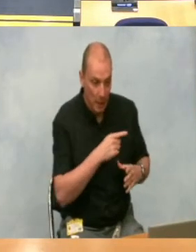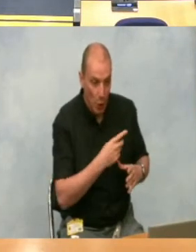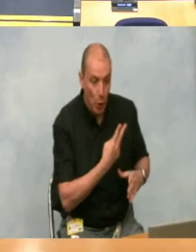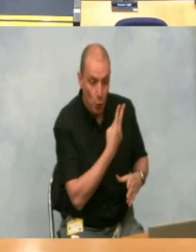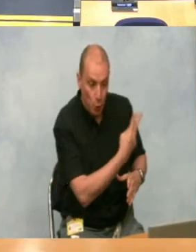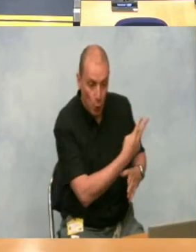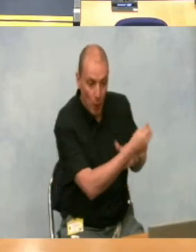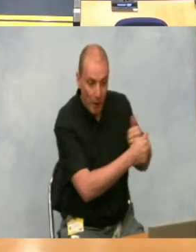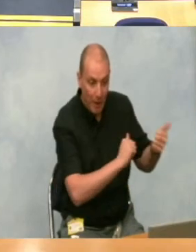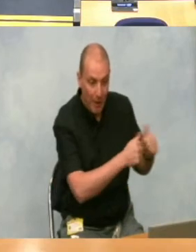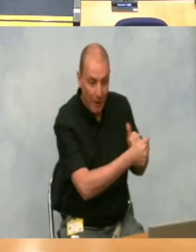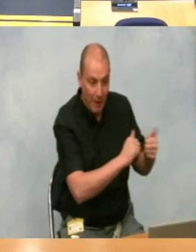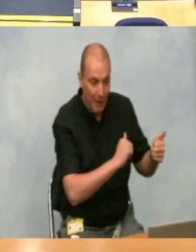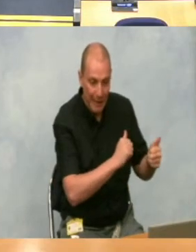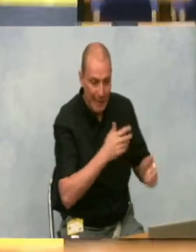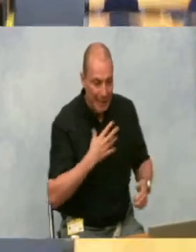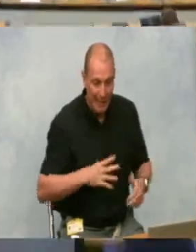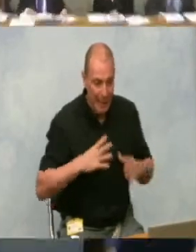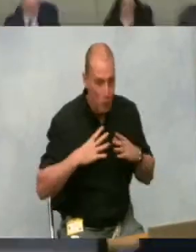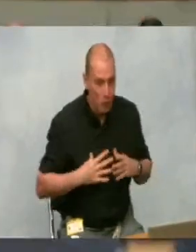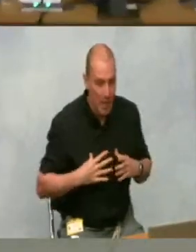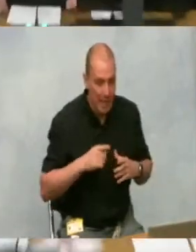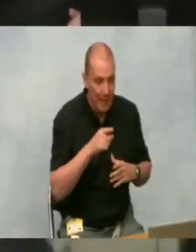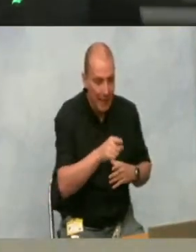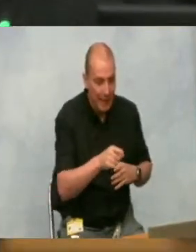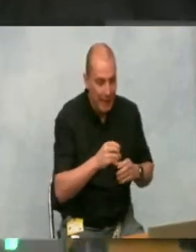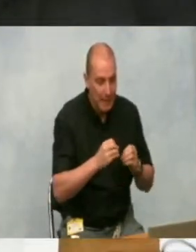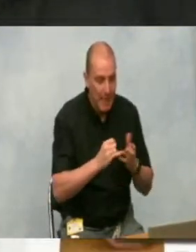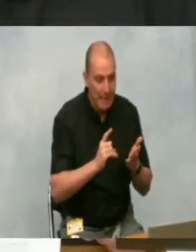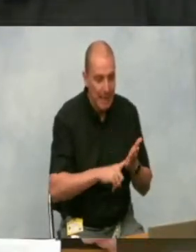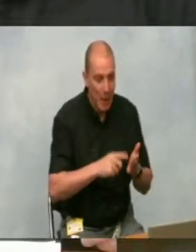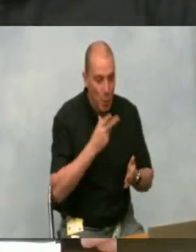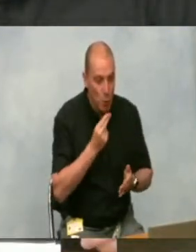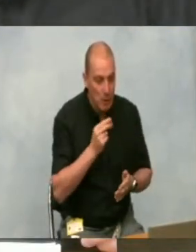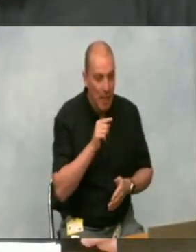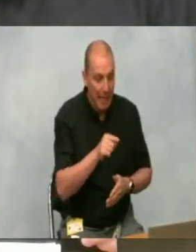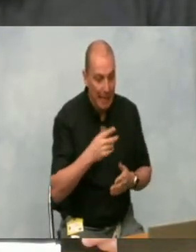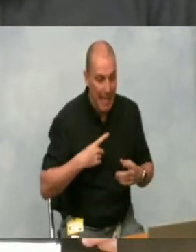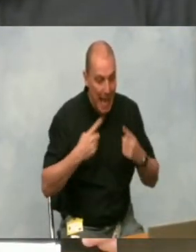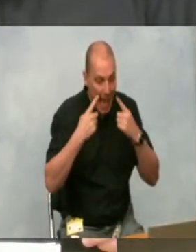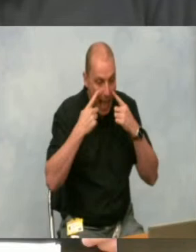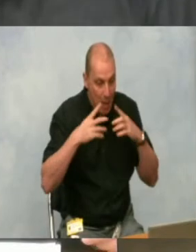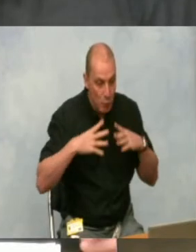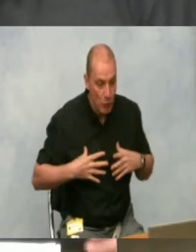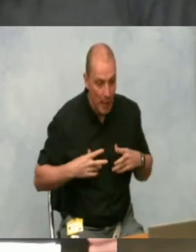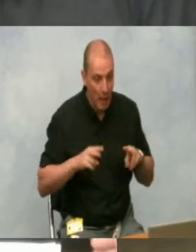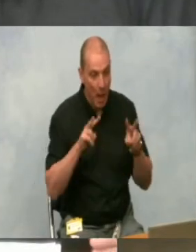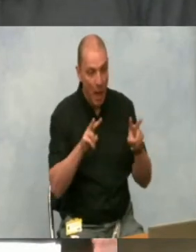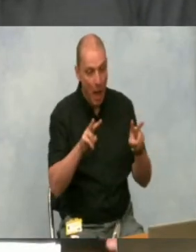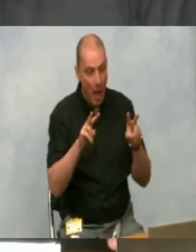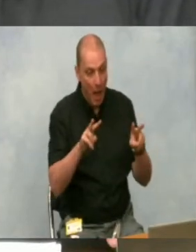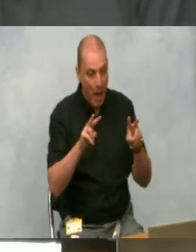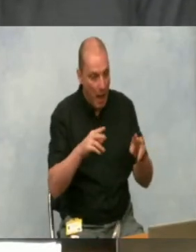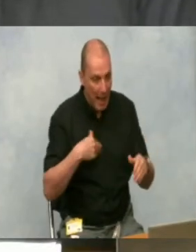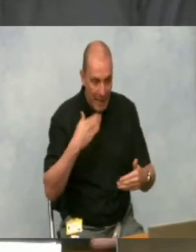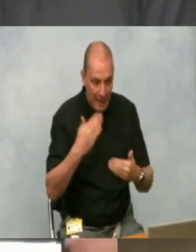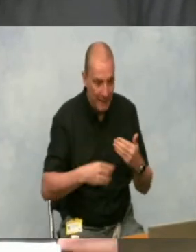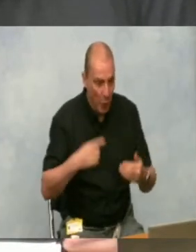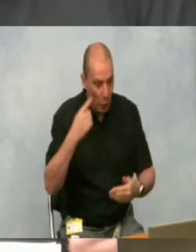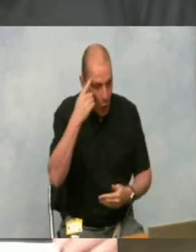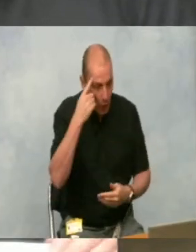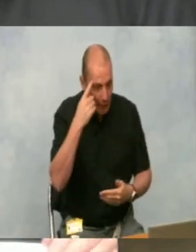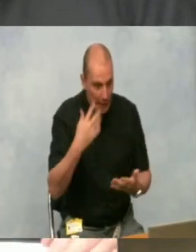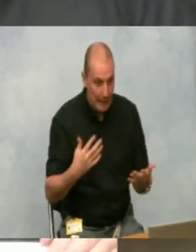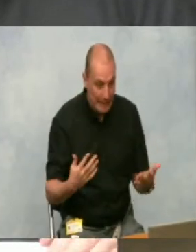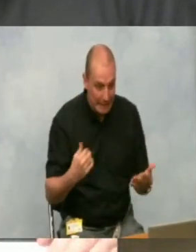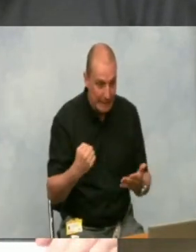They actually don't need a break. It's the user, it's Councillor Ferguson, who needs an eye break for looking at the screen, and it never occurred to me. I don't think it's occurred